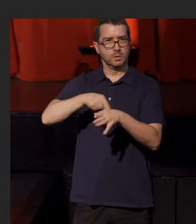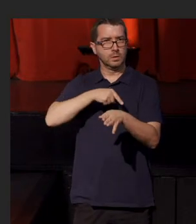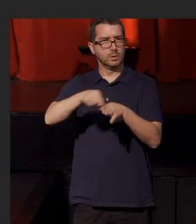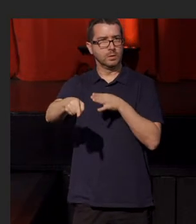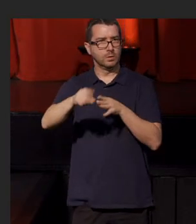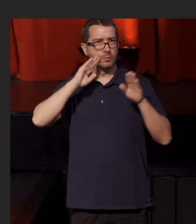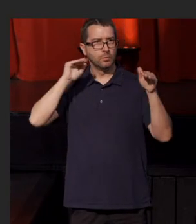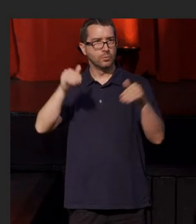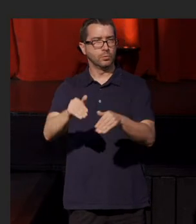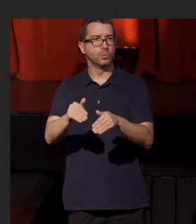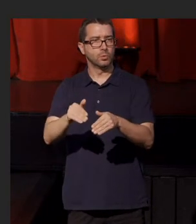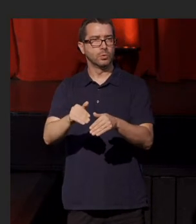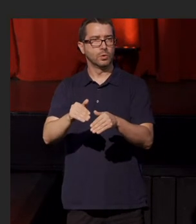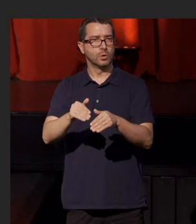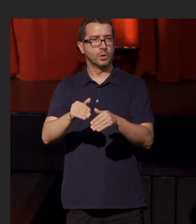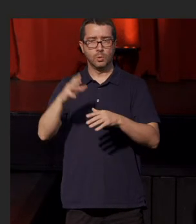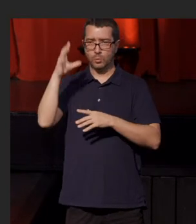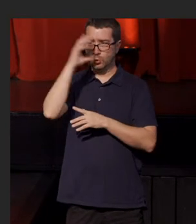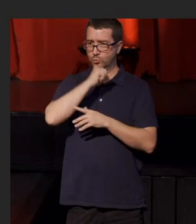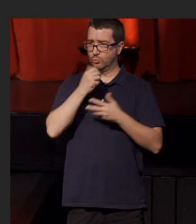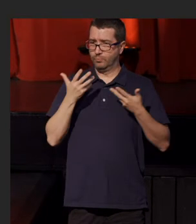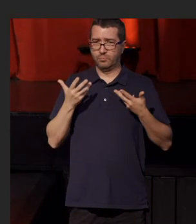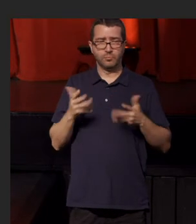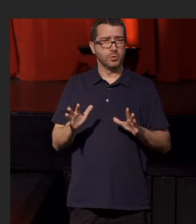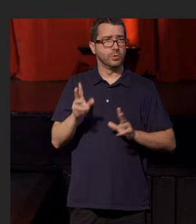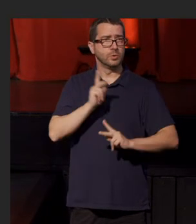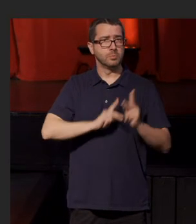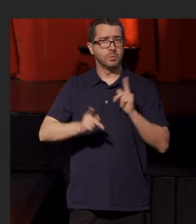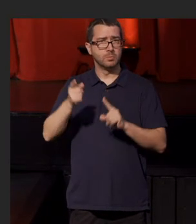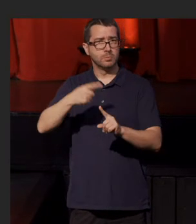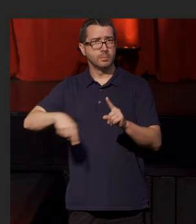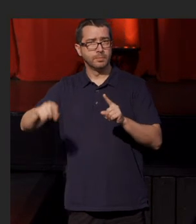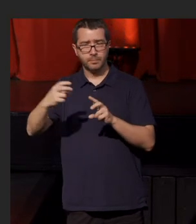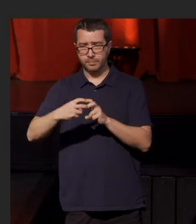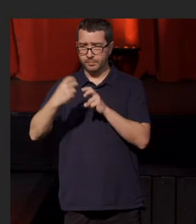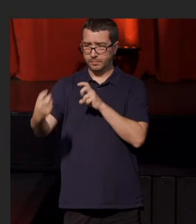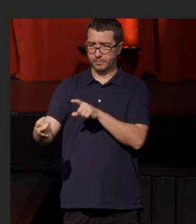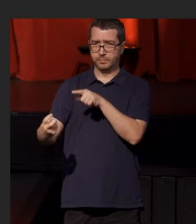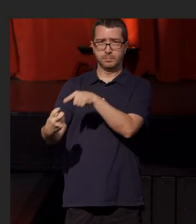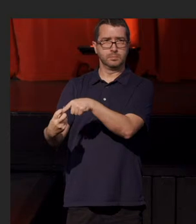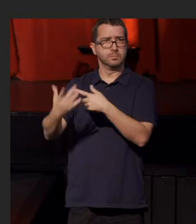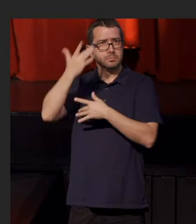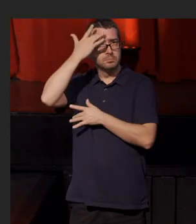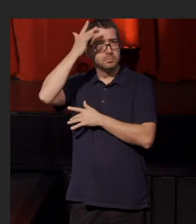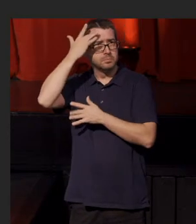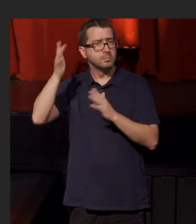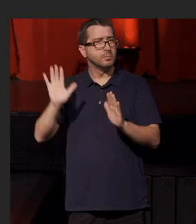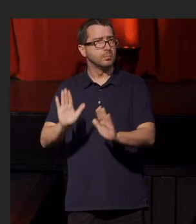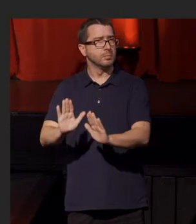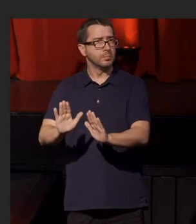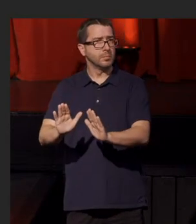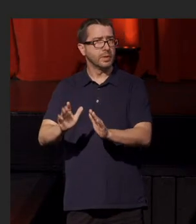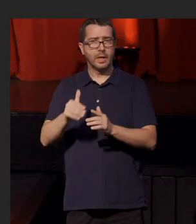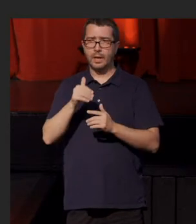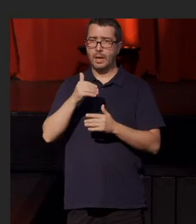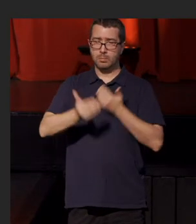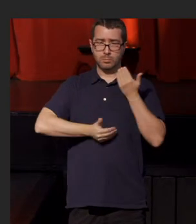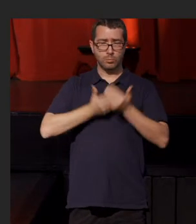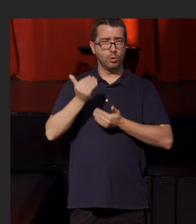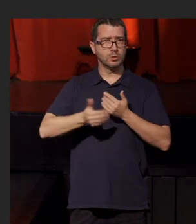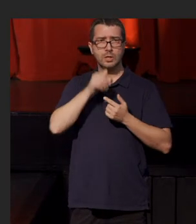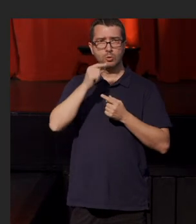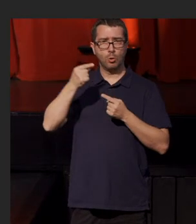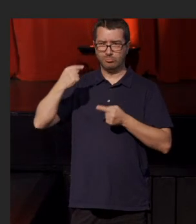the goodwill and integrity of the people with whom we are disagreeing. And in the process, we would not destroy relationships upon which we could build to